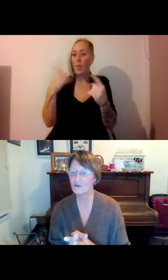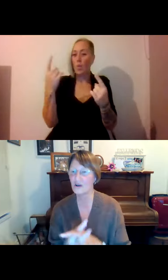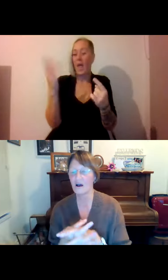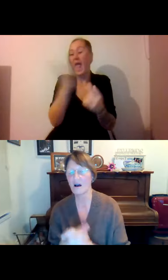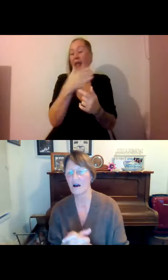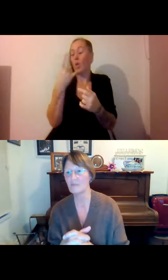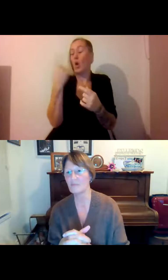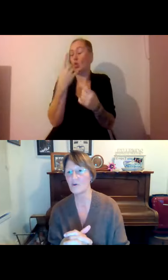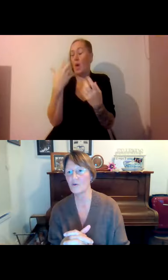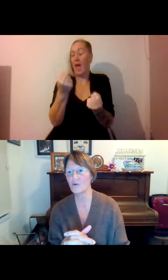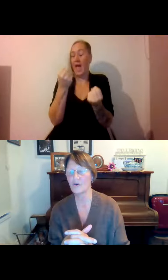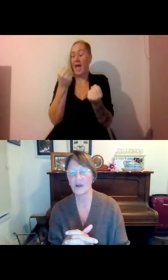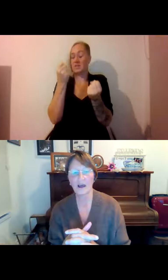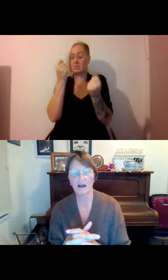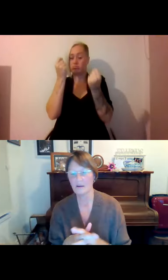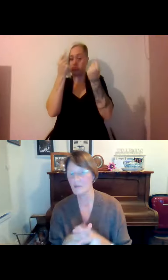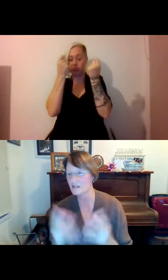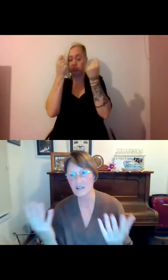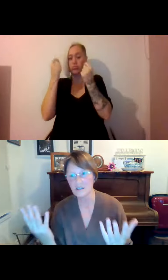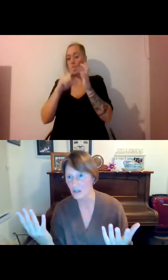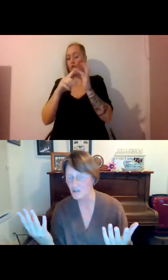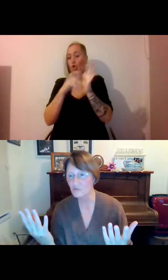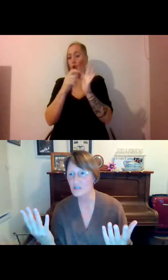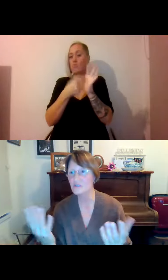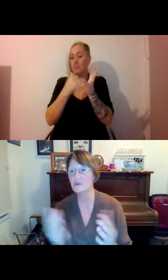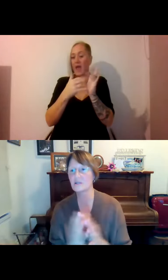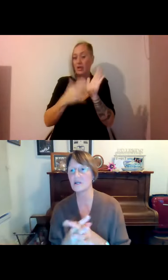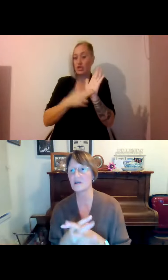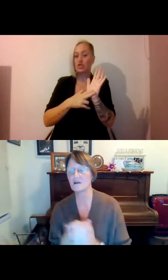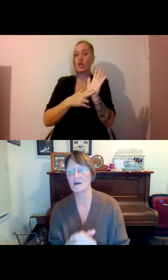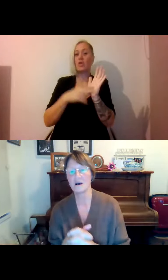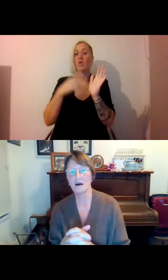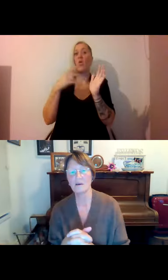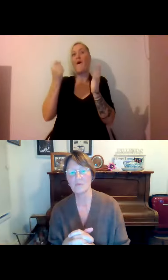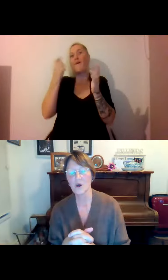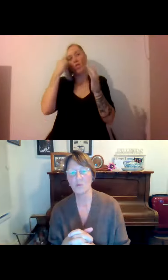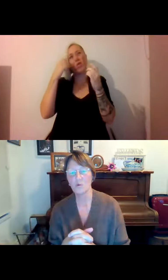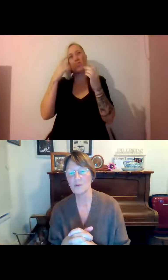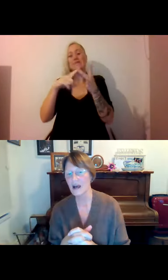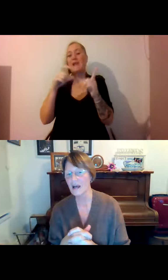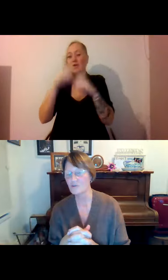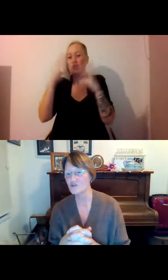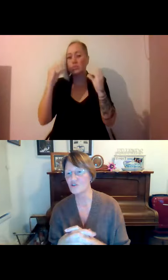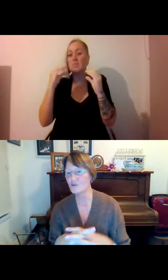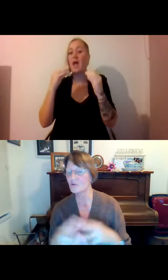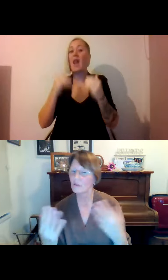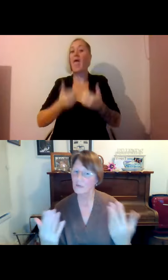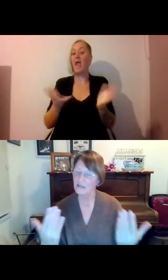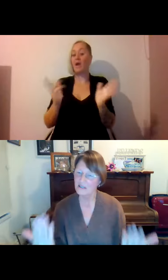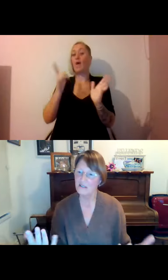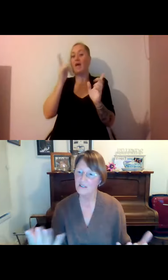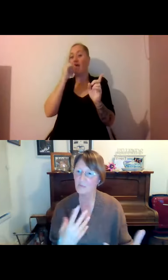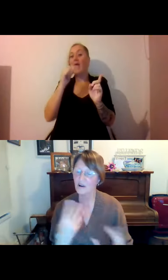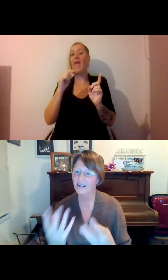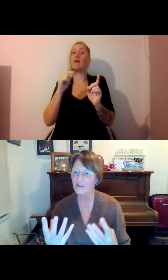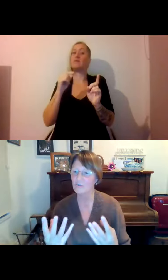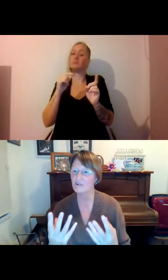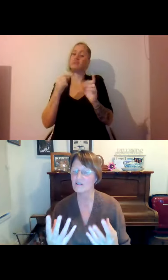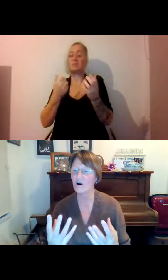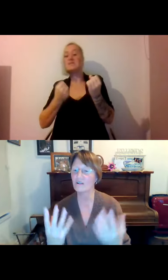issue, who has an intellectual disability, would be able to be assisted